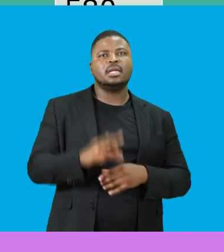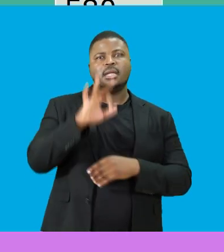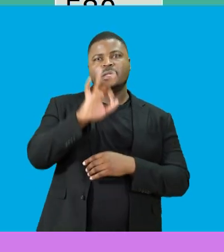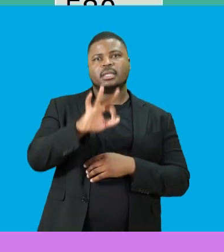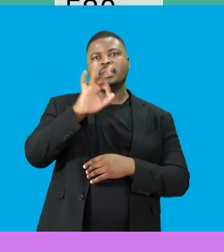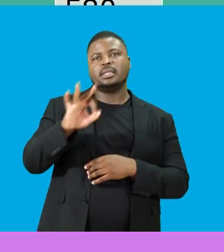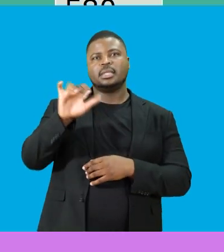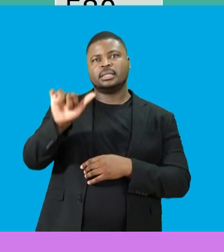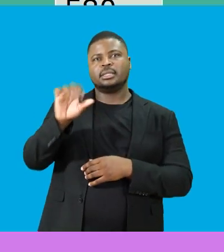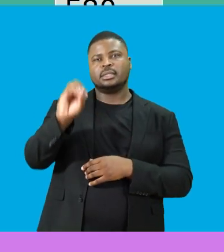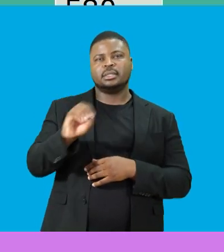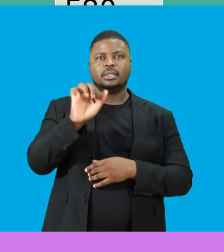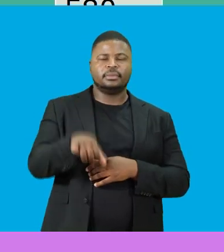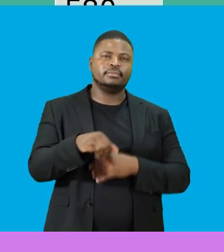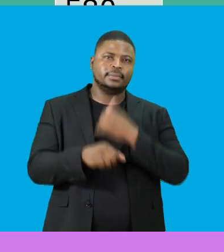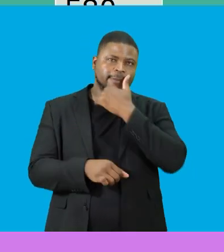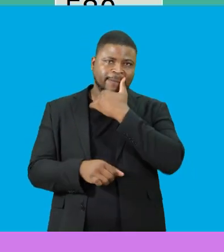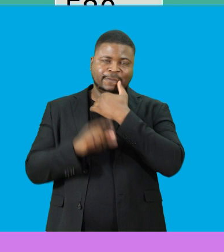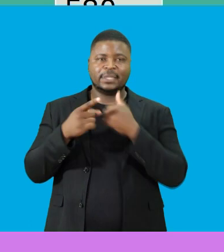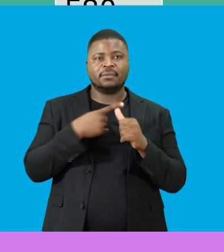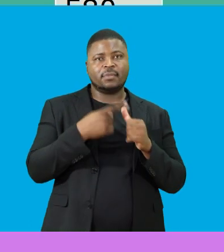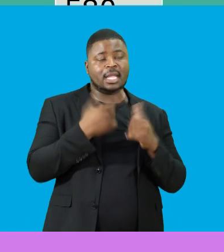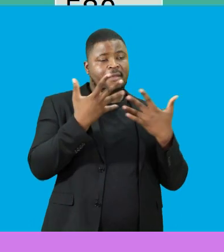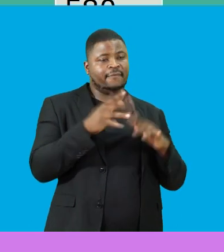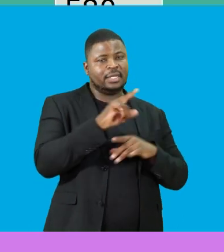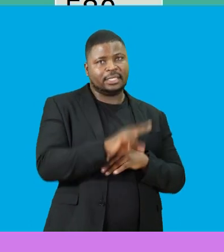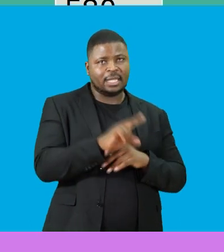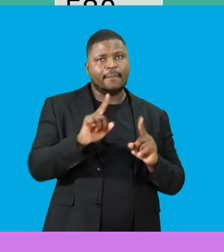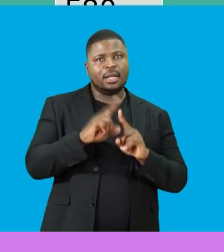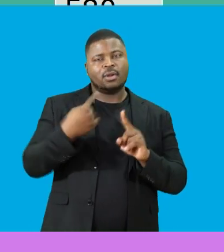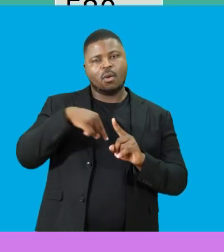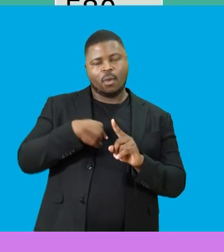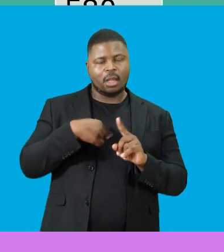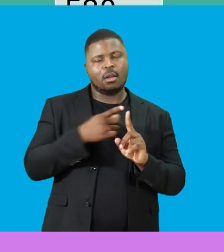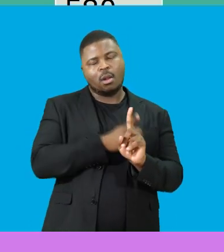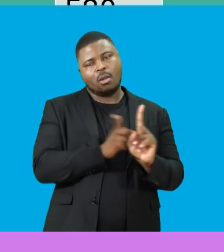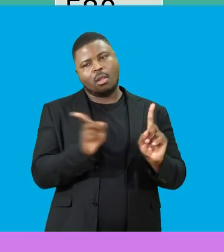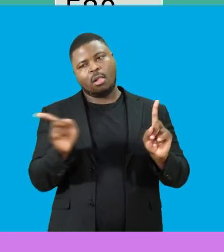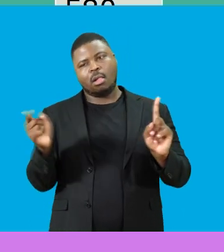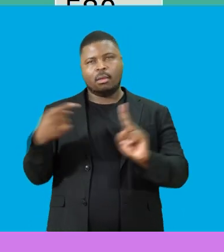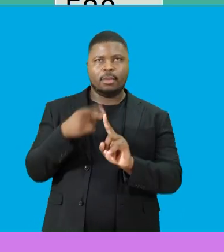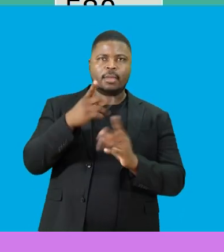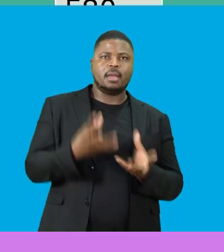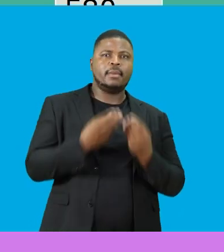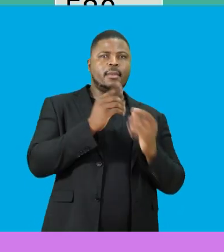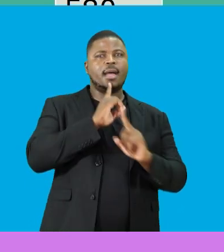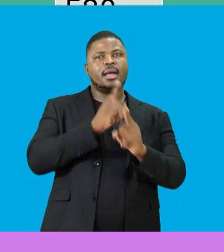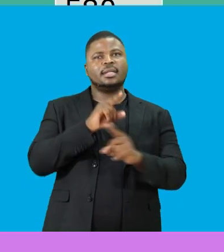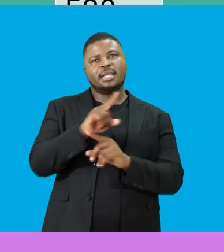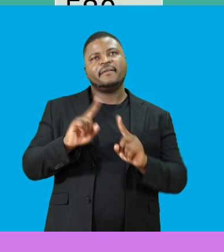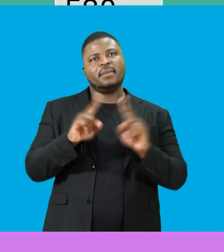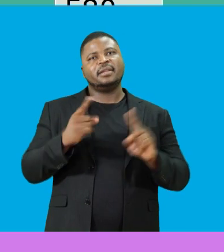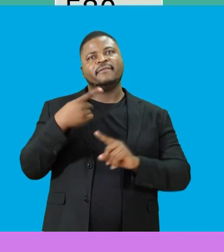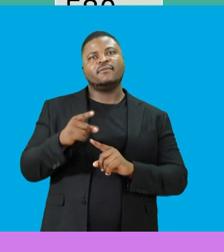336. This is the same amount that we actually calculated here. So we just decided to take the long way around it,